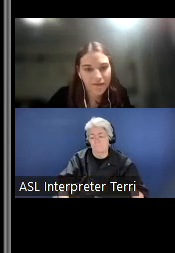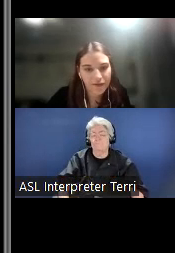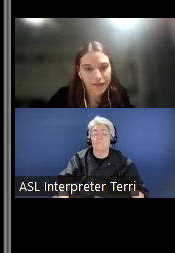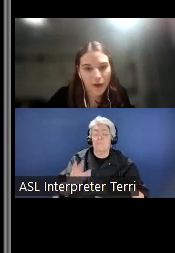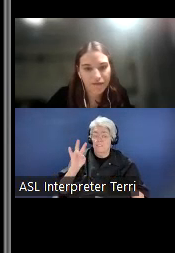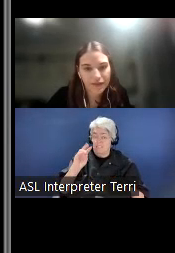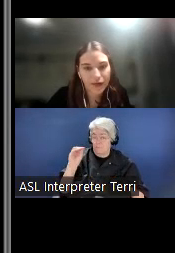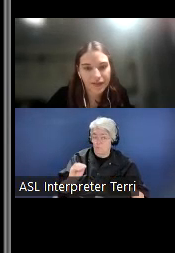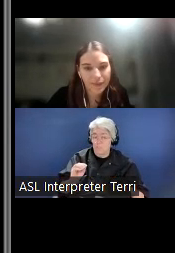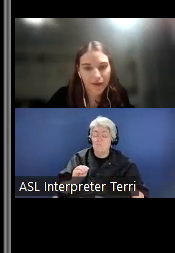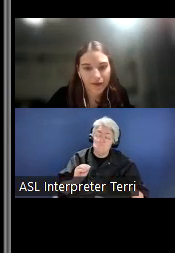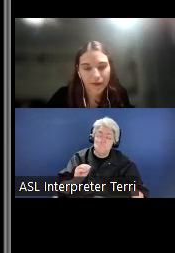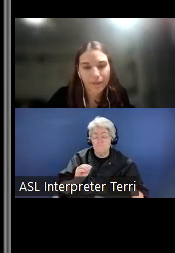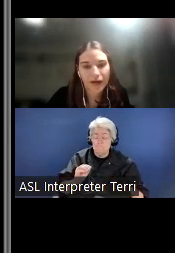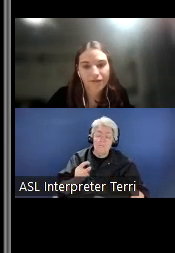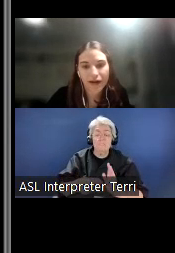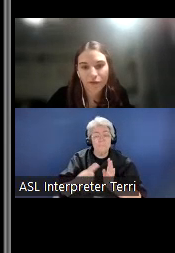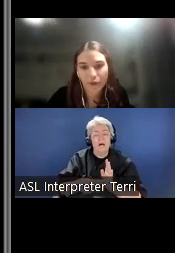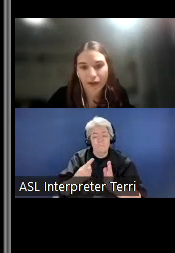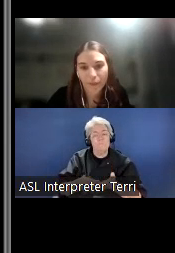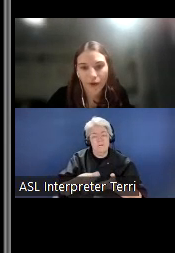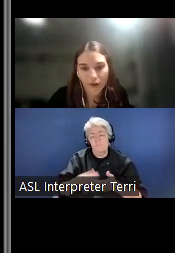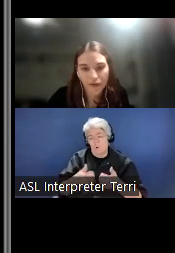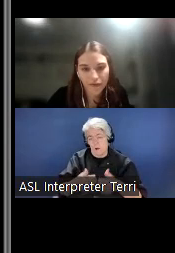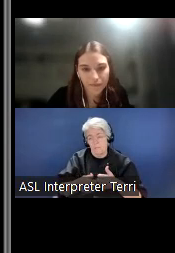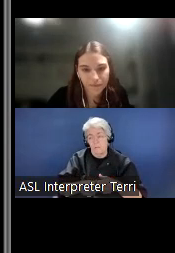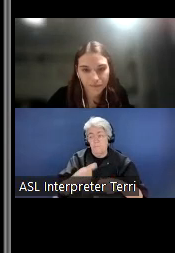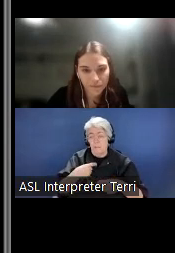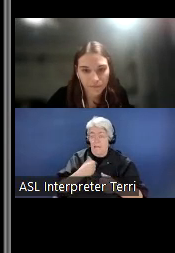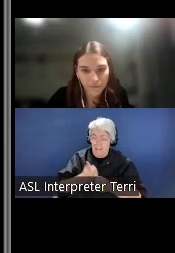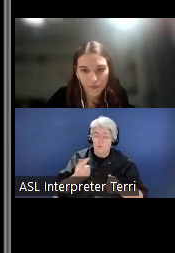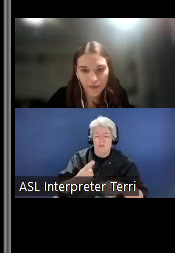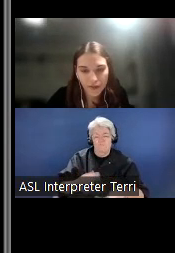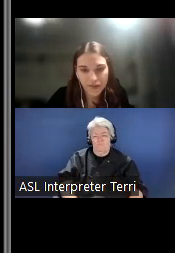7% says every so often money is a barrier, but not for everyone I work with.